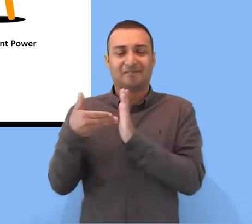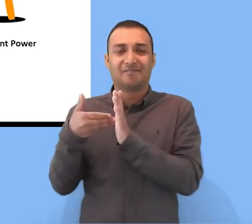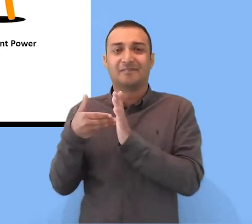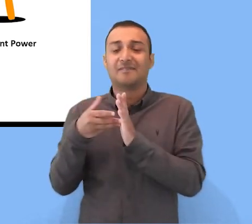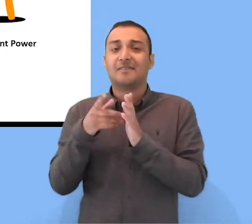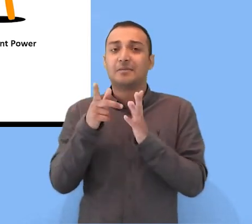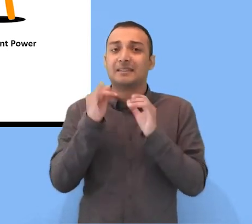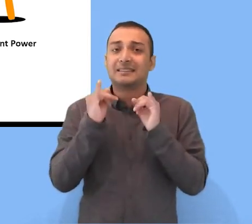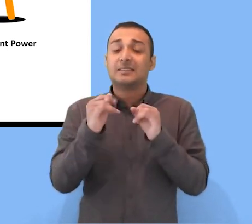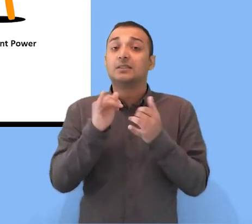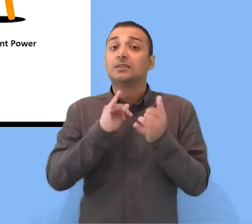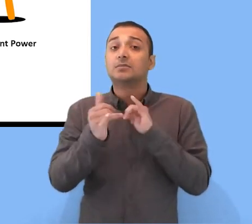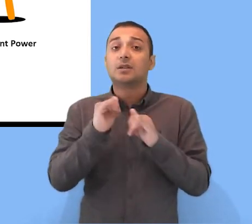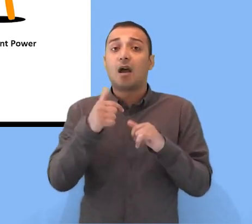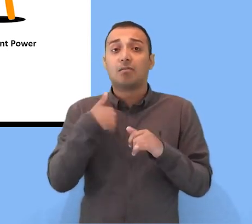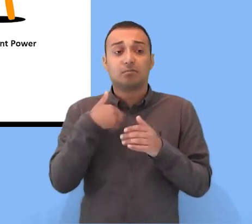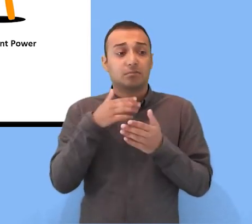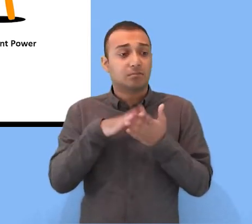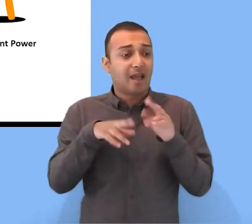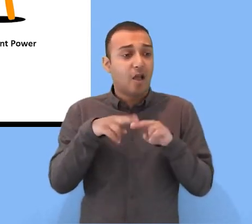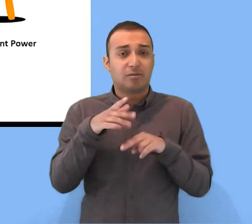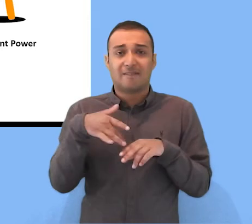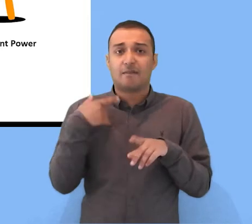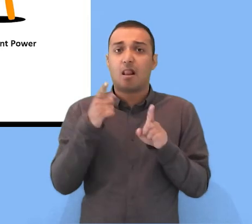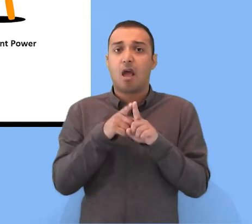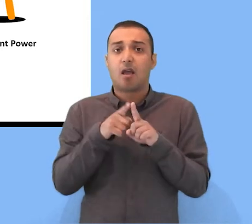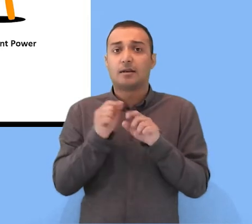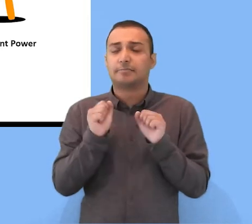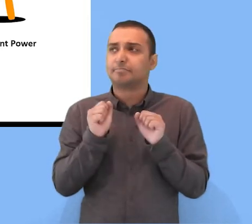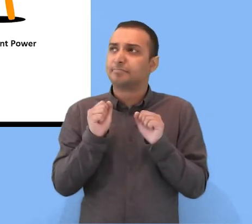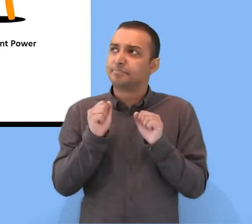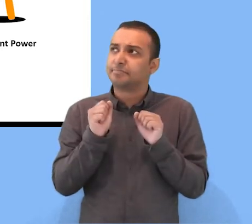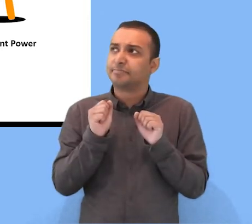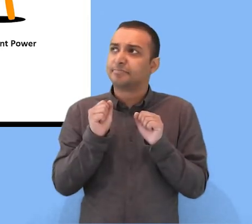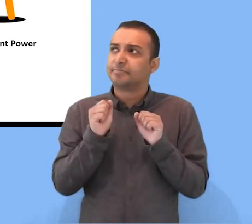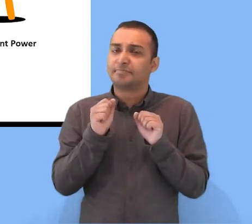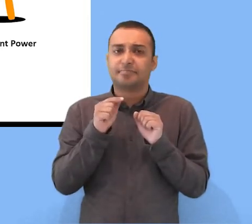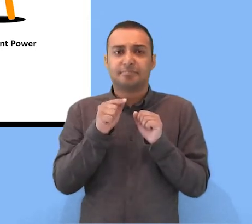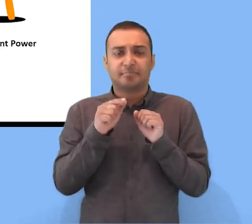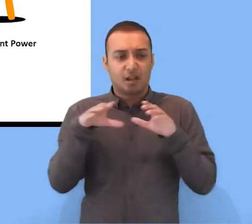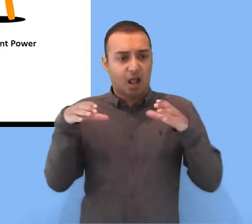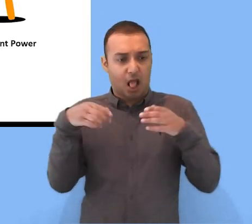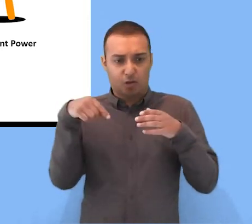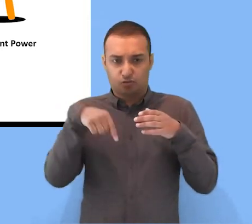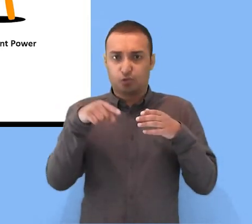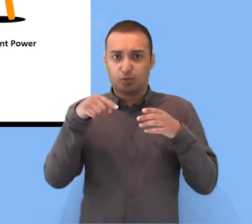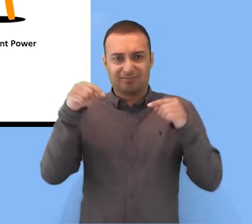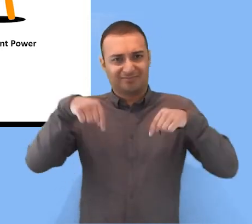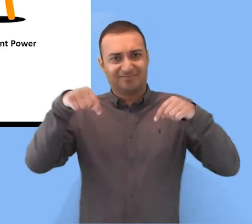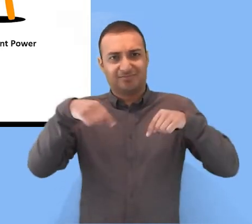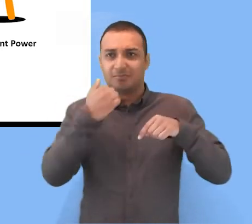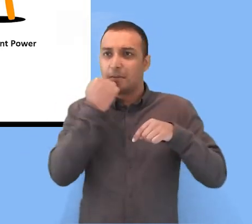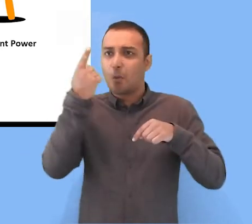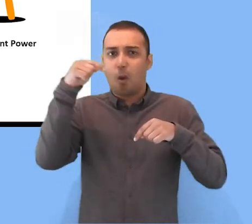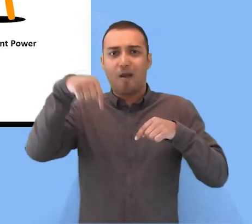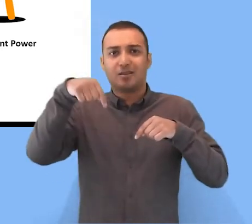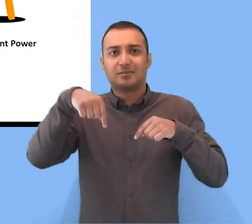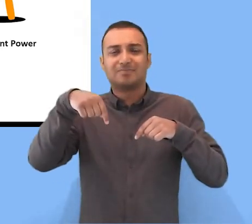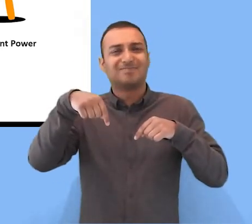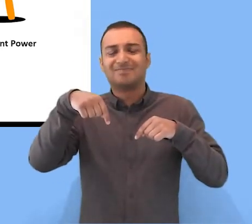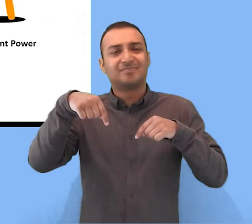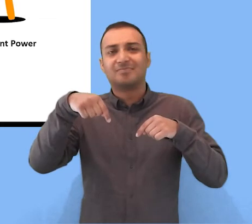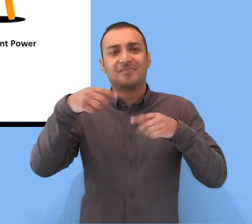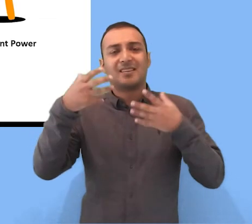matters really is what's happening inside the classroom. And I think that we need to reflect as practitioners on that power dynamic